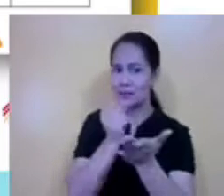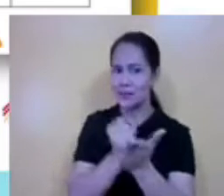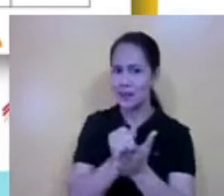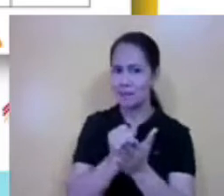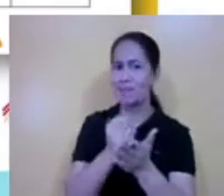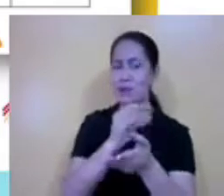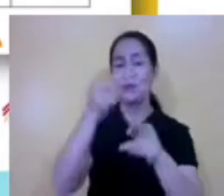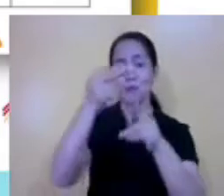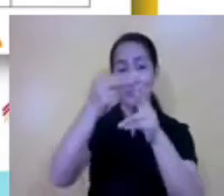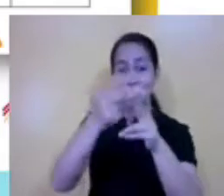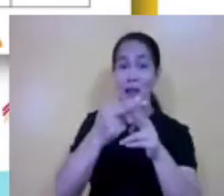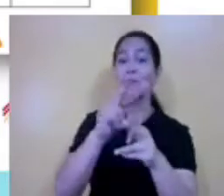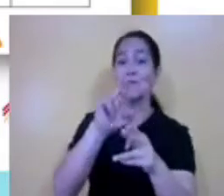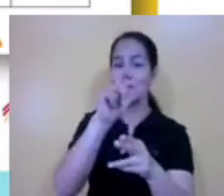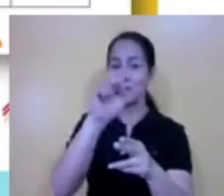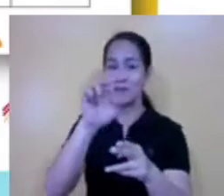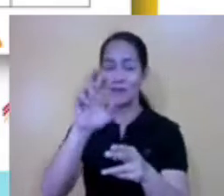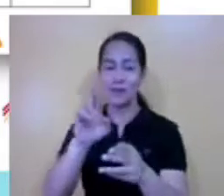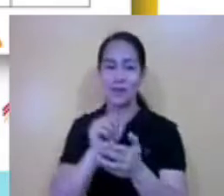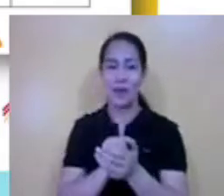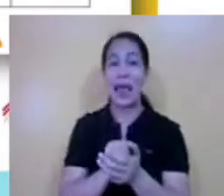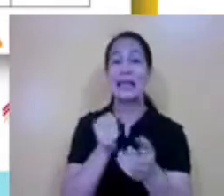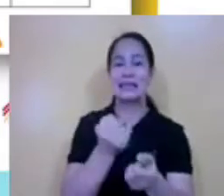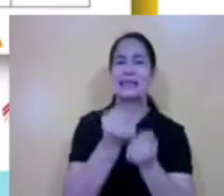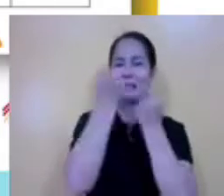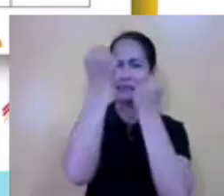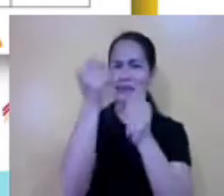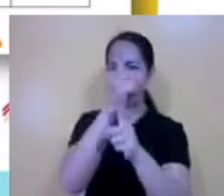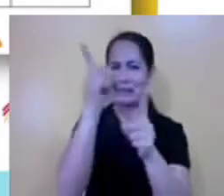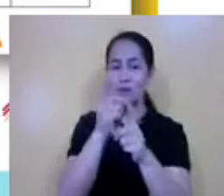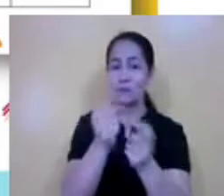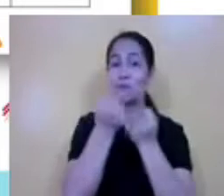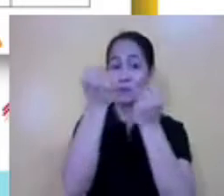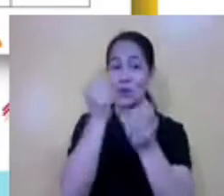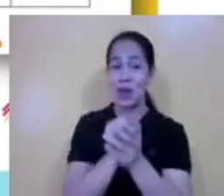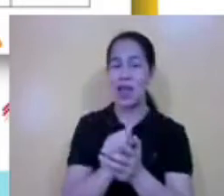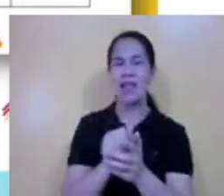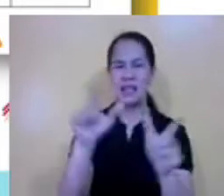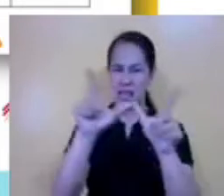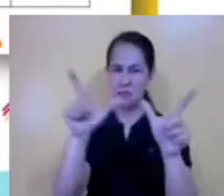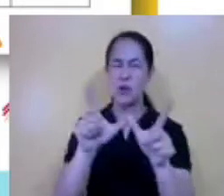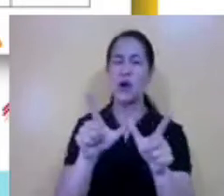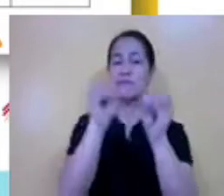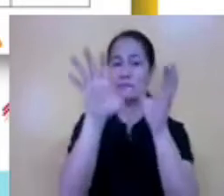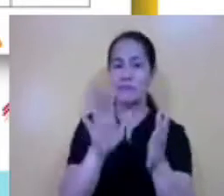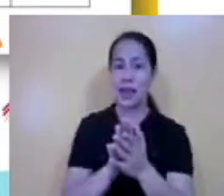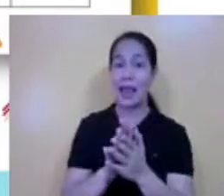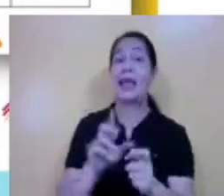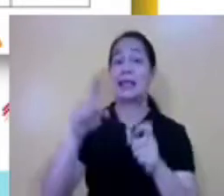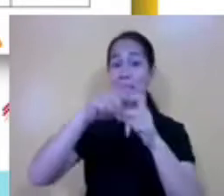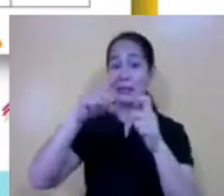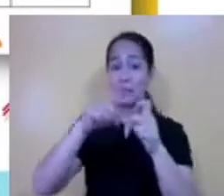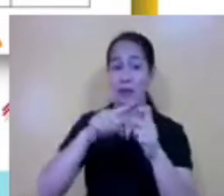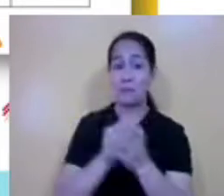date you submitted this form, and the subject and grade level that you are teaching. At the bottom of those information being requested, you have there